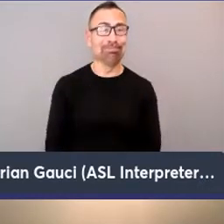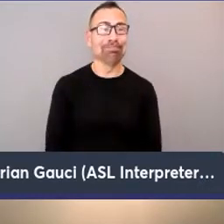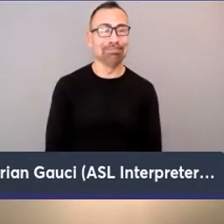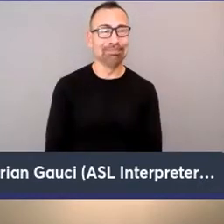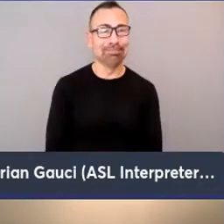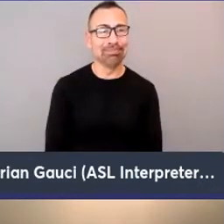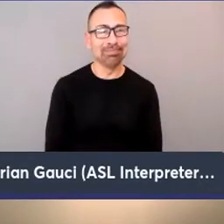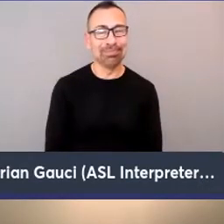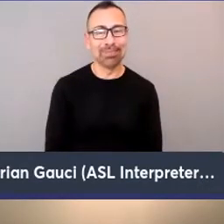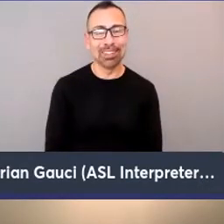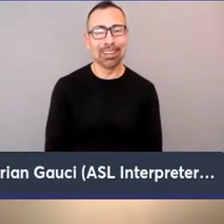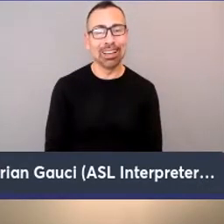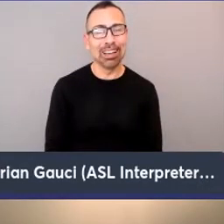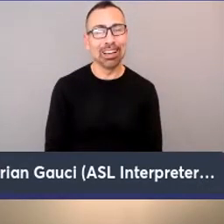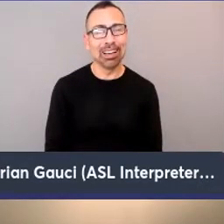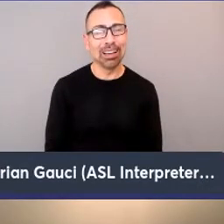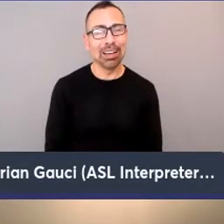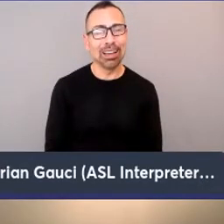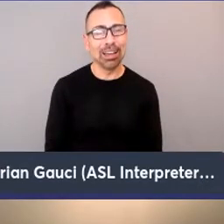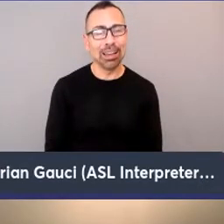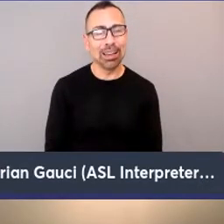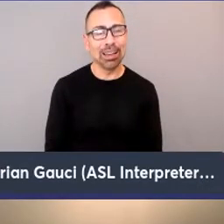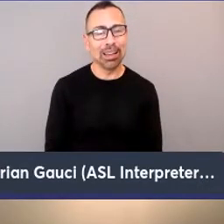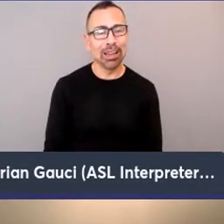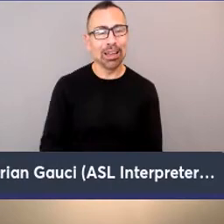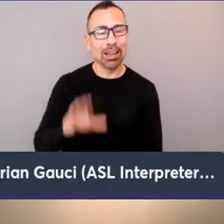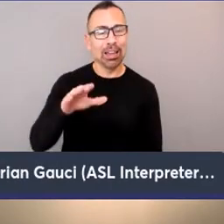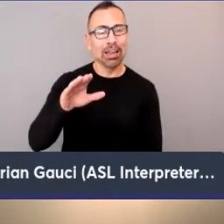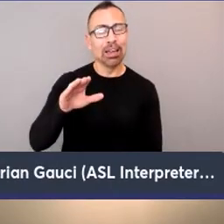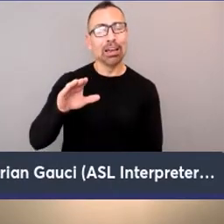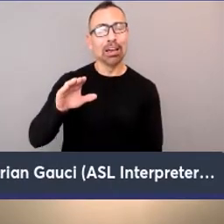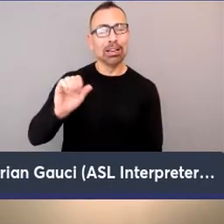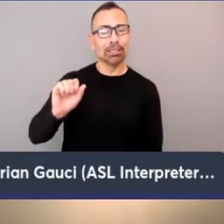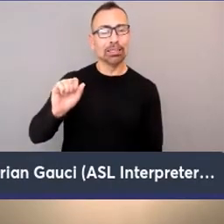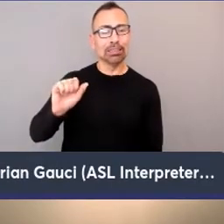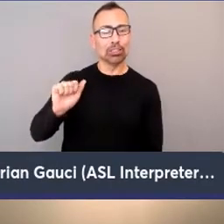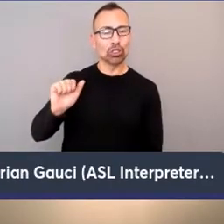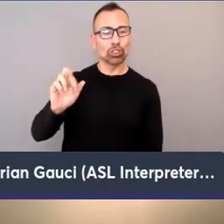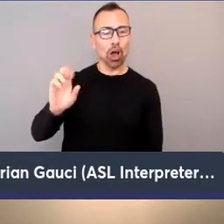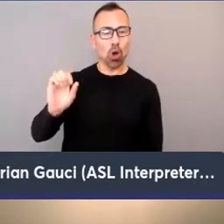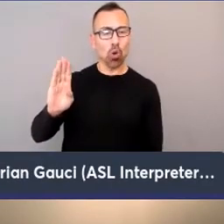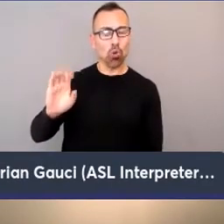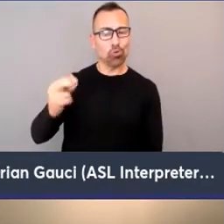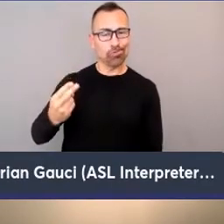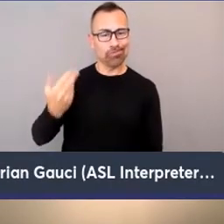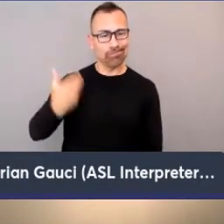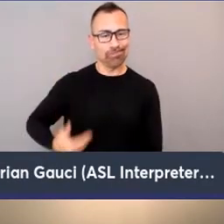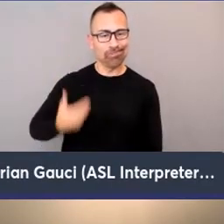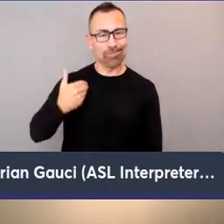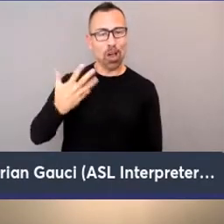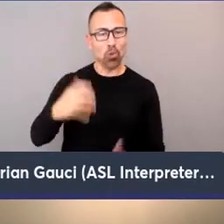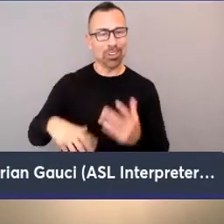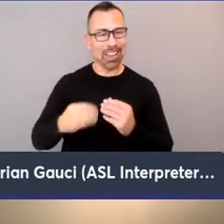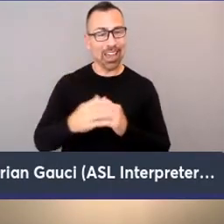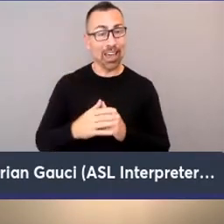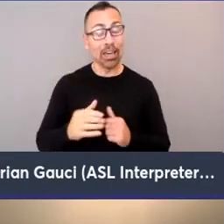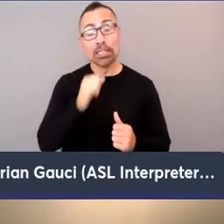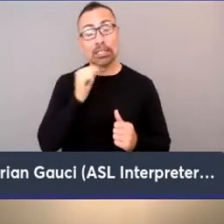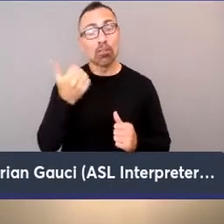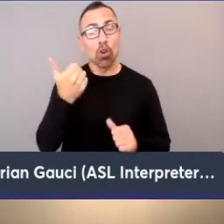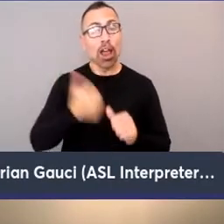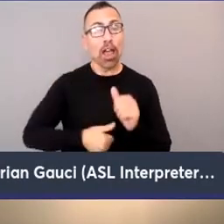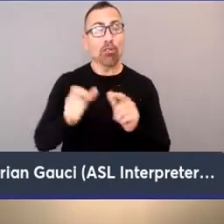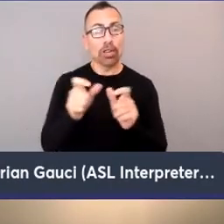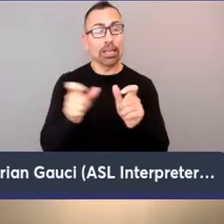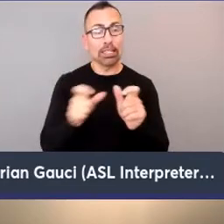Super Yeah, adding to that, Nathan, I mean, it's not like for every instance that you've provisioned behind the endpoint, right? Like we